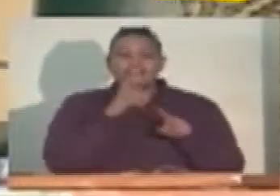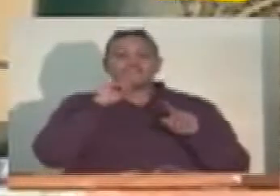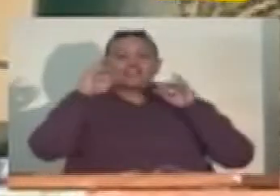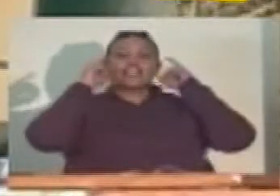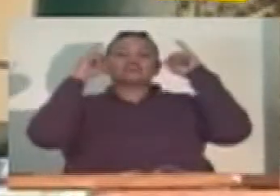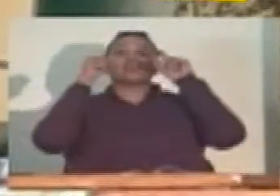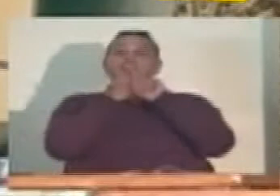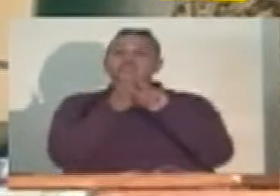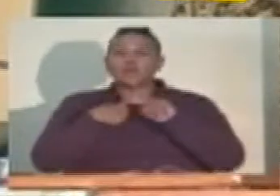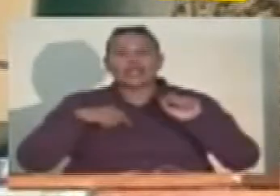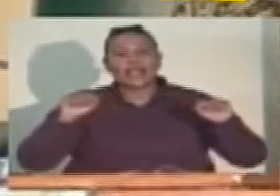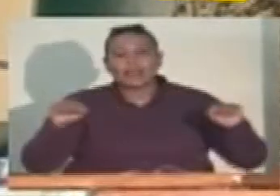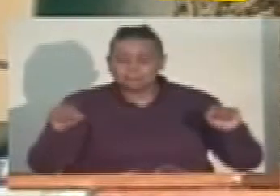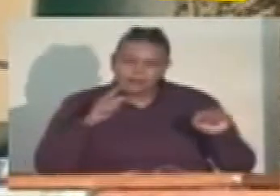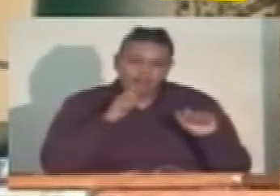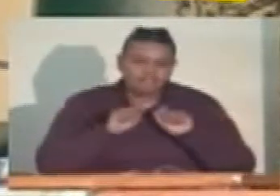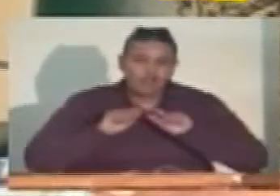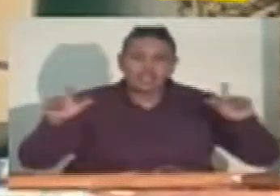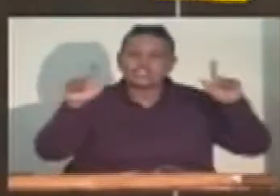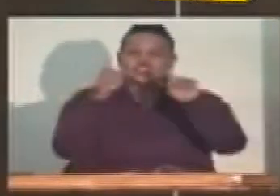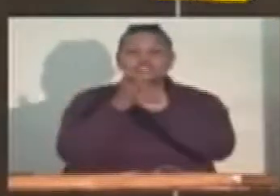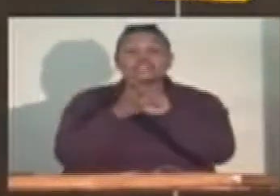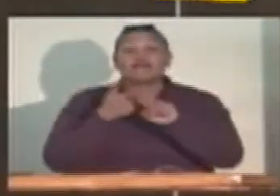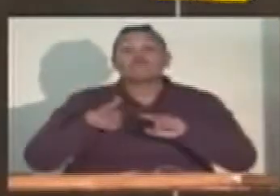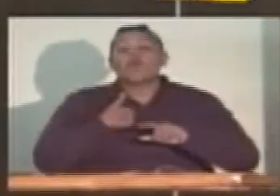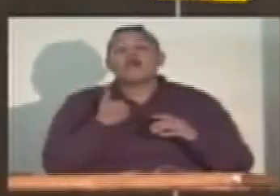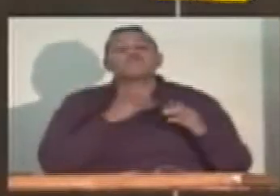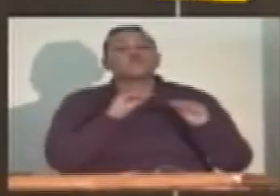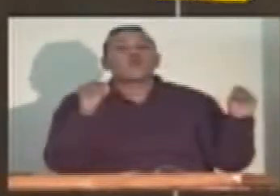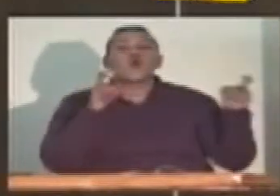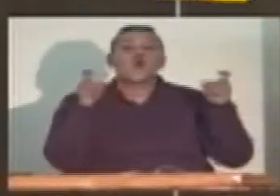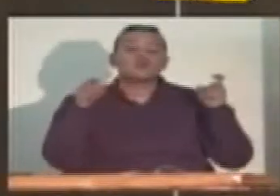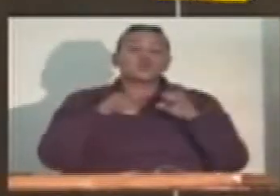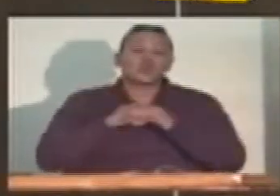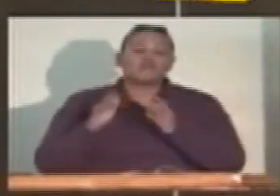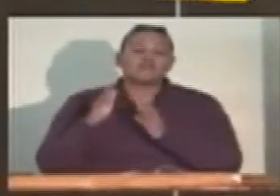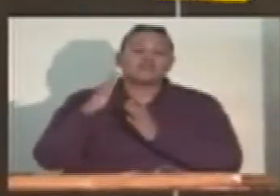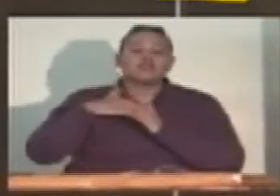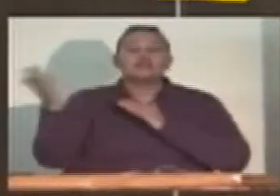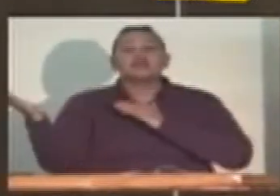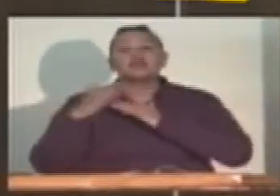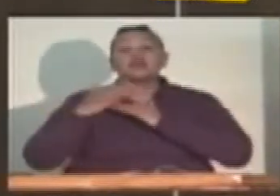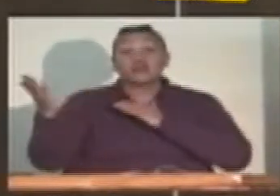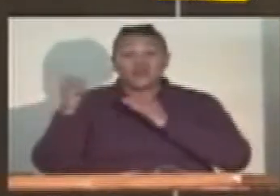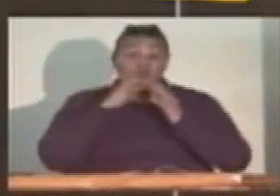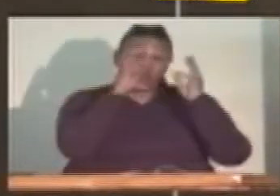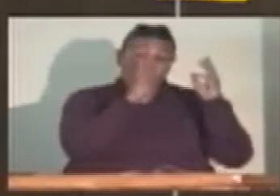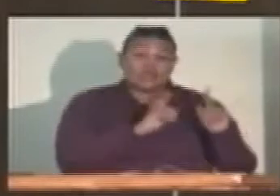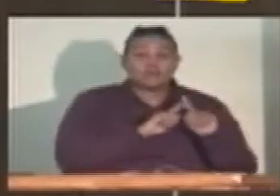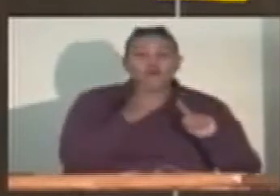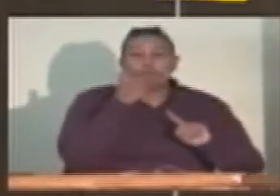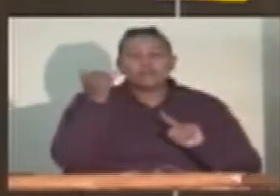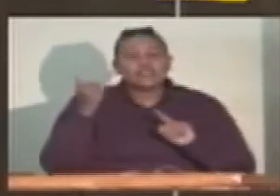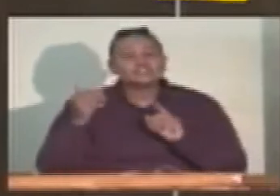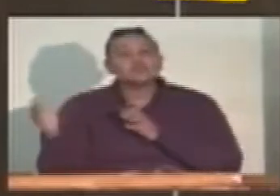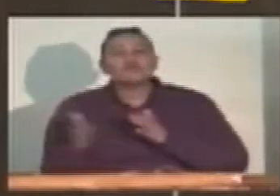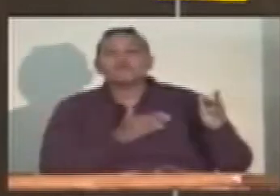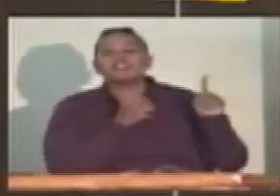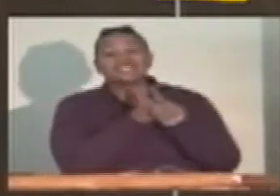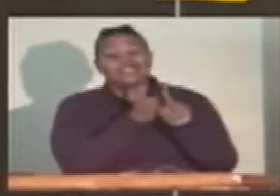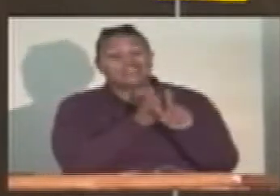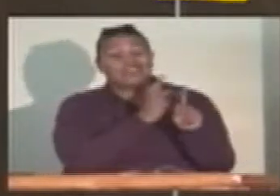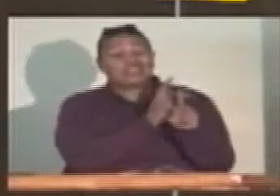unleashing. Mr. Speaker, we have no control over these seasonal weather systems, but the best preparation is to keep our roads,